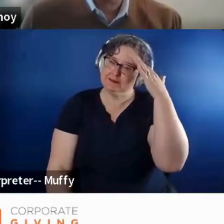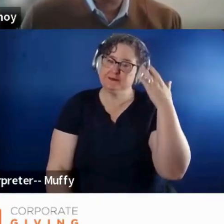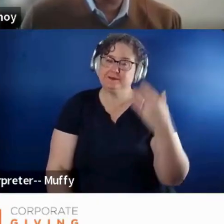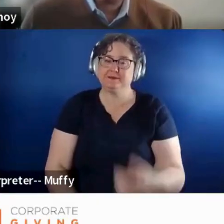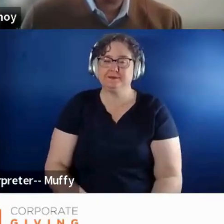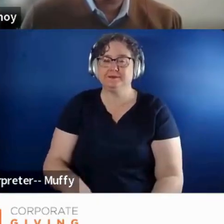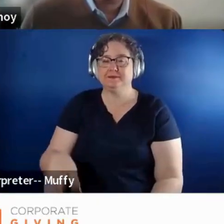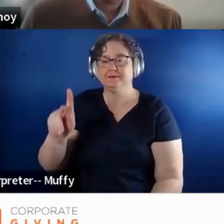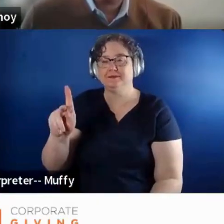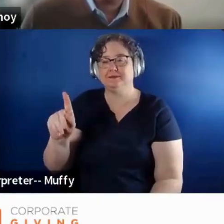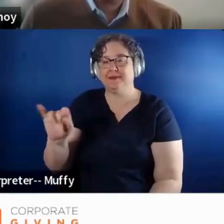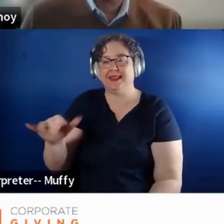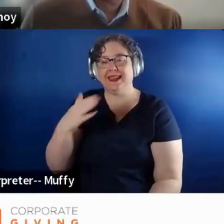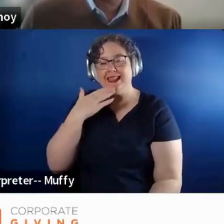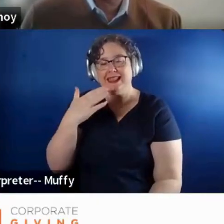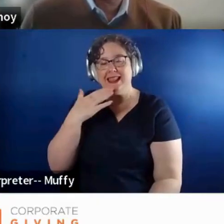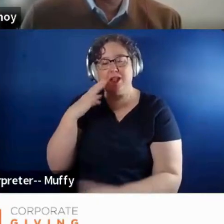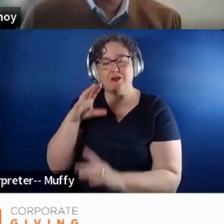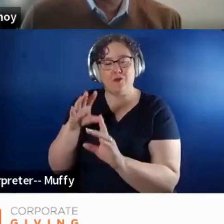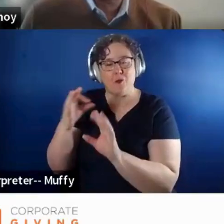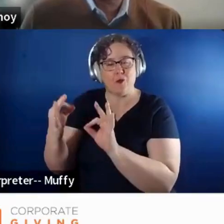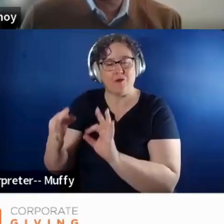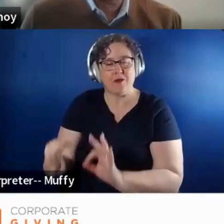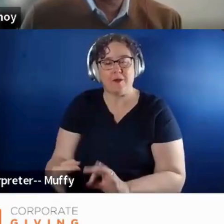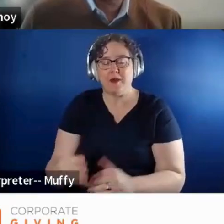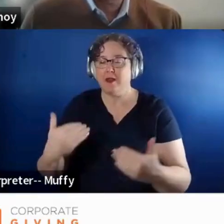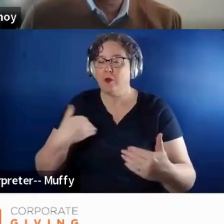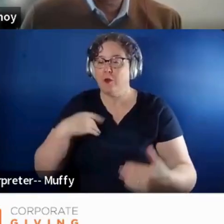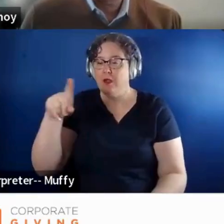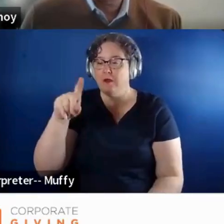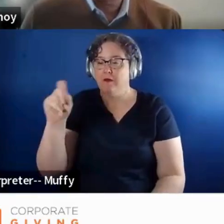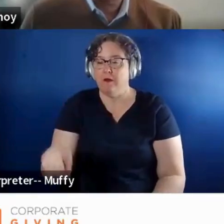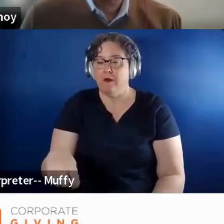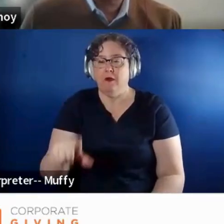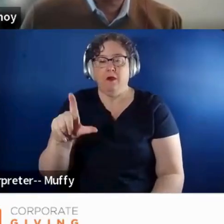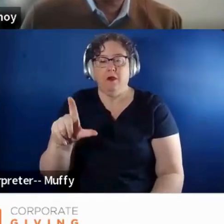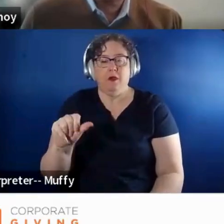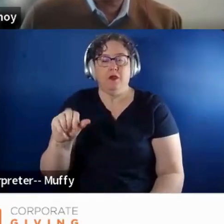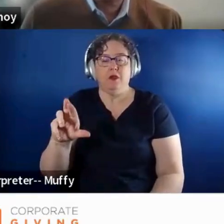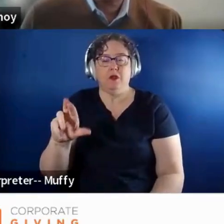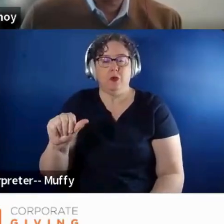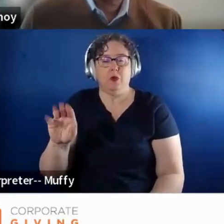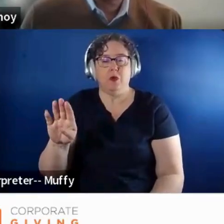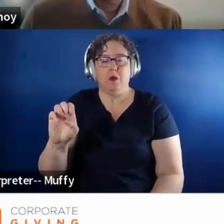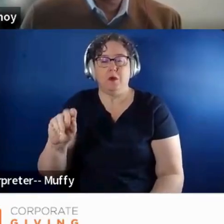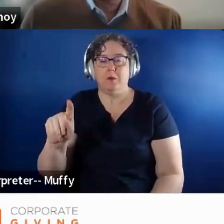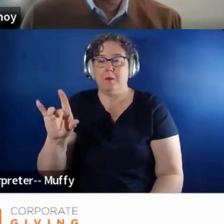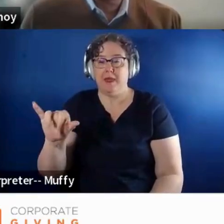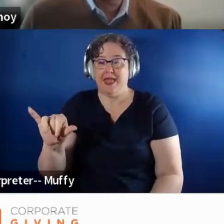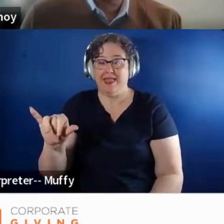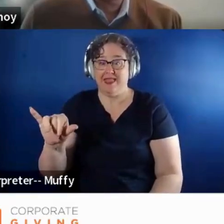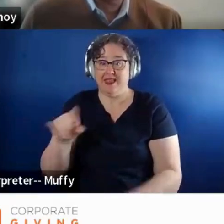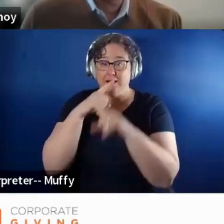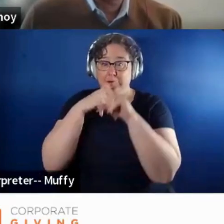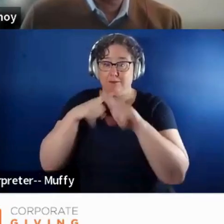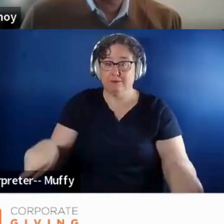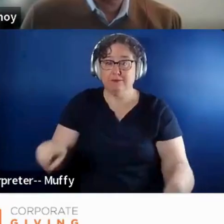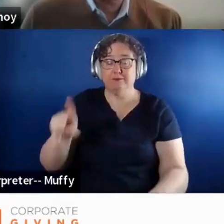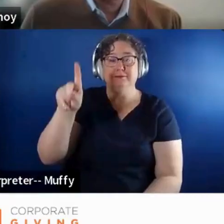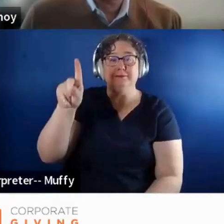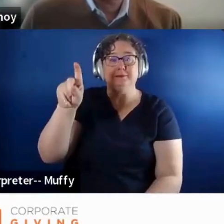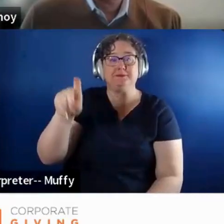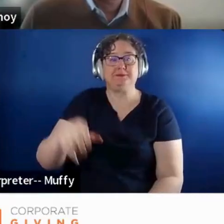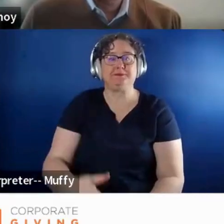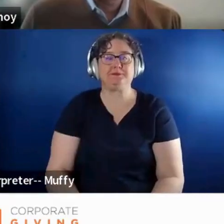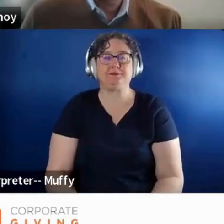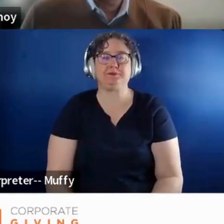Great. Thanks for your insights. We have a question from Laura Bentley. Laura, did you want to come off mute to ask that